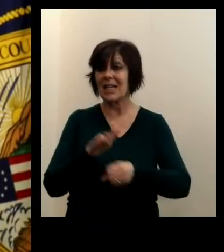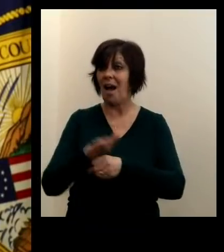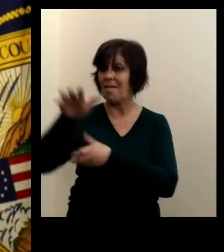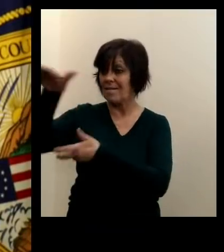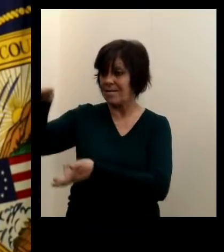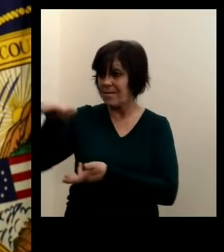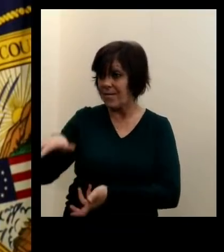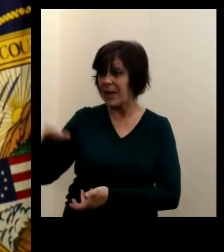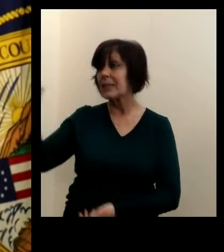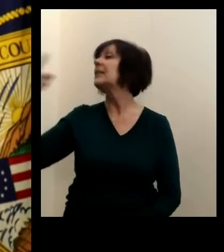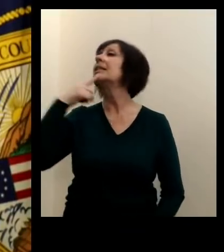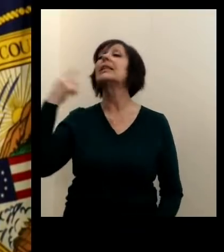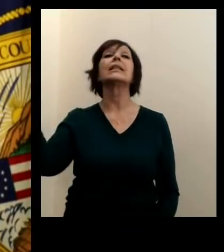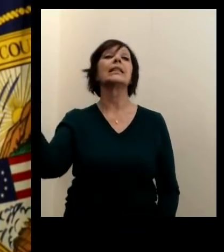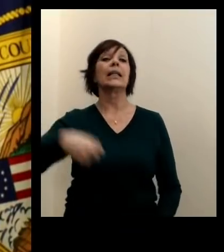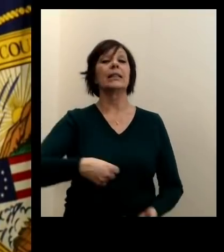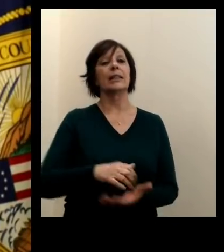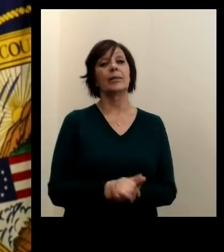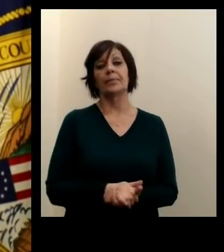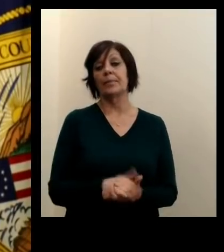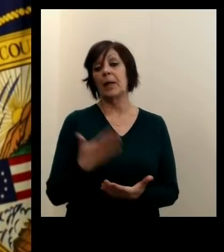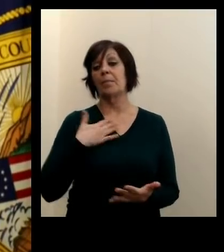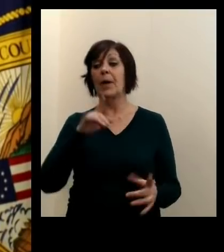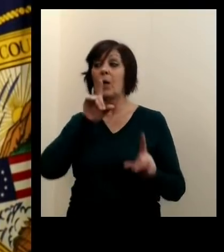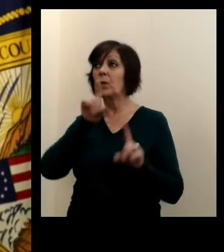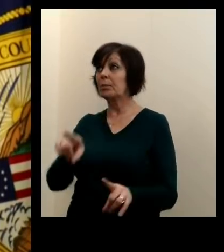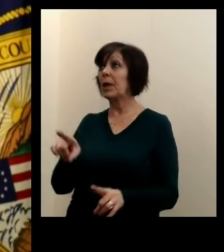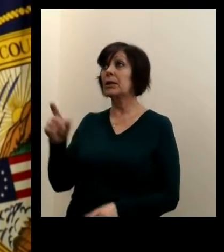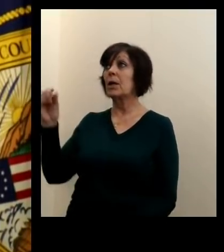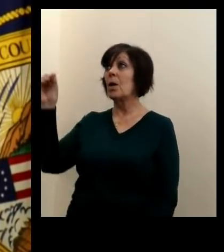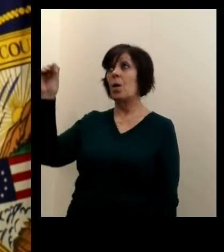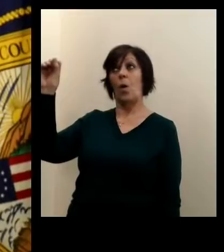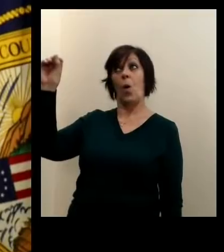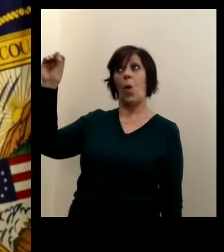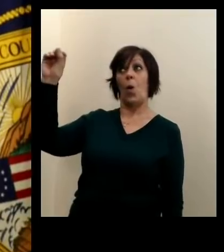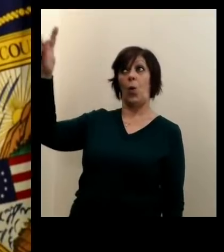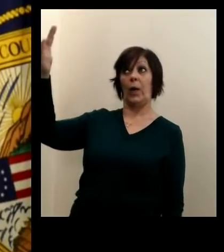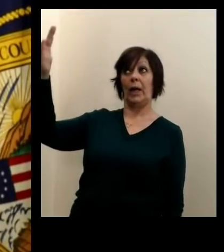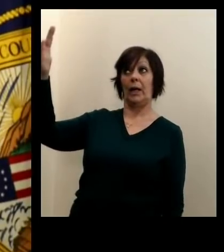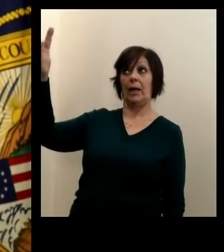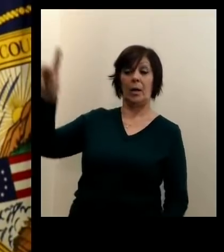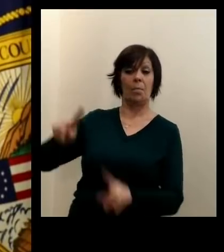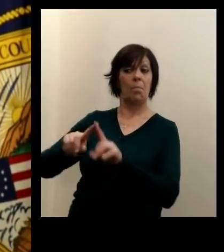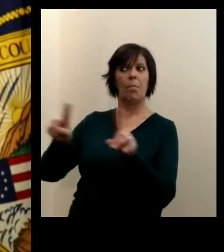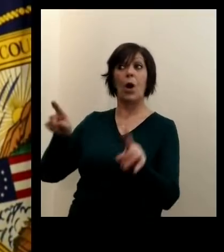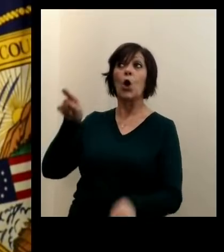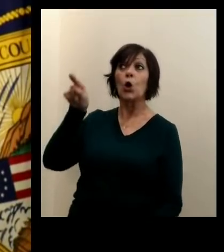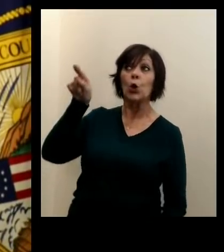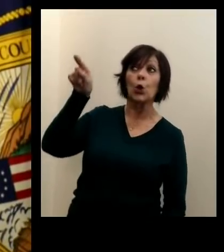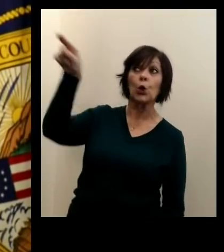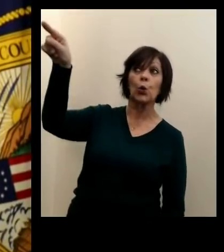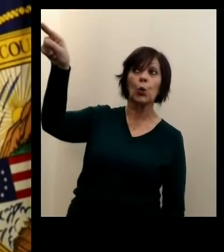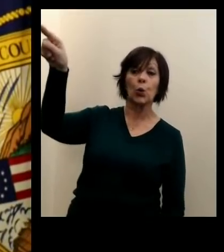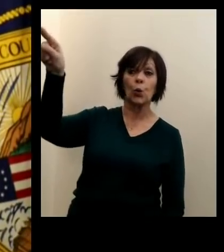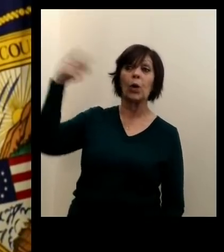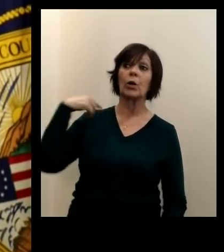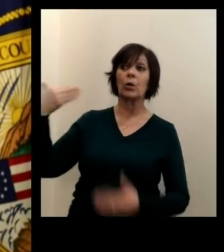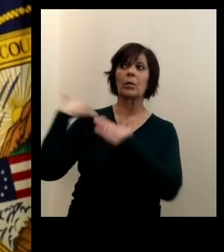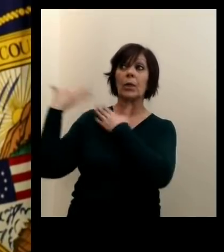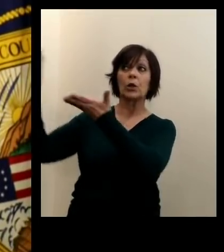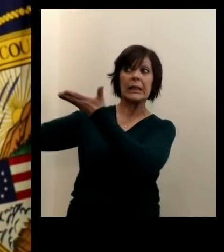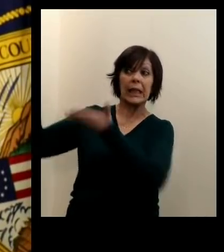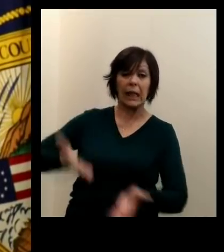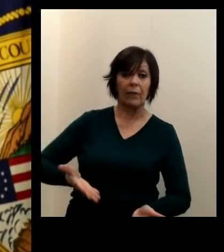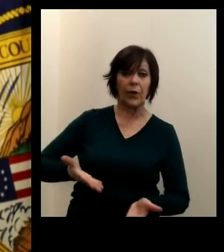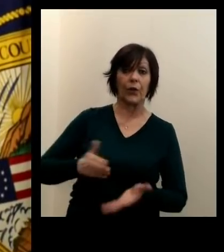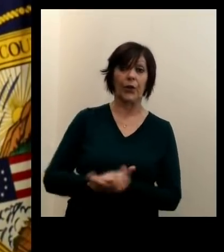hand? And their answer was yes. And my response to them was, okay, we can do that, but you are on the gun to deliver the